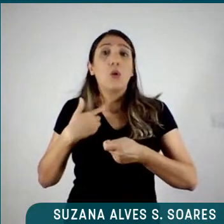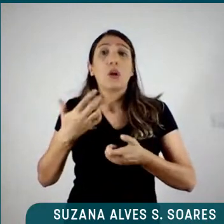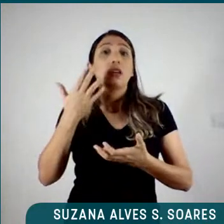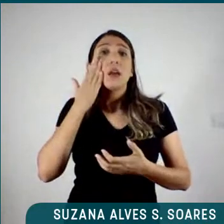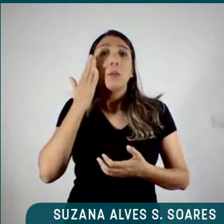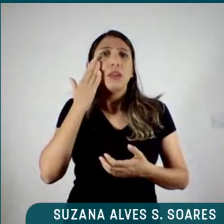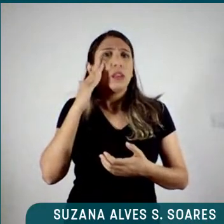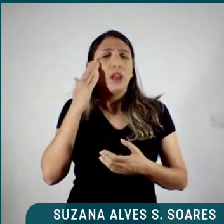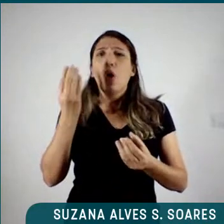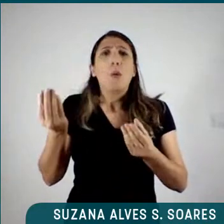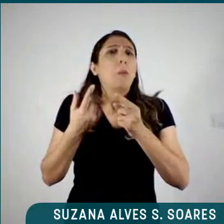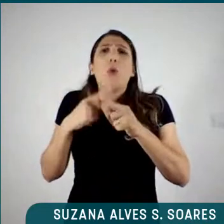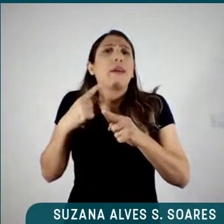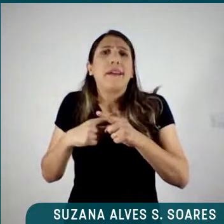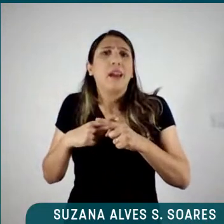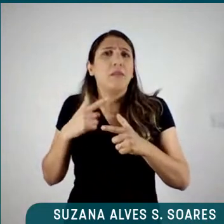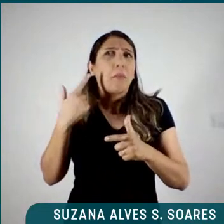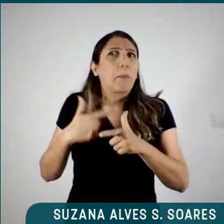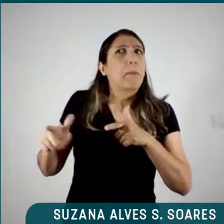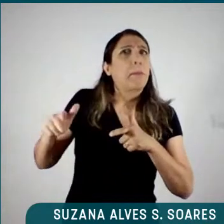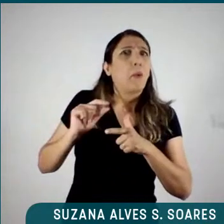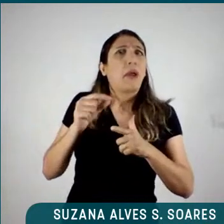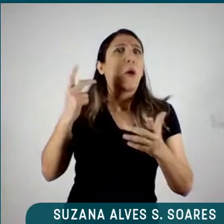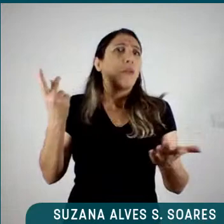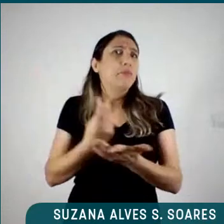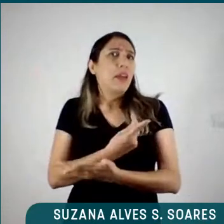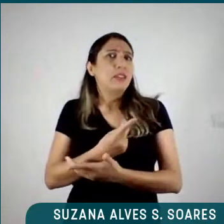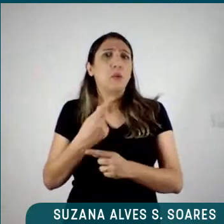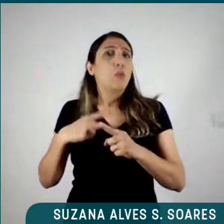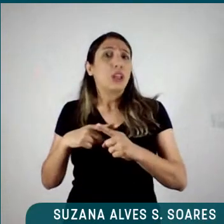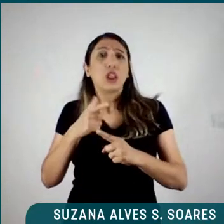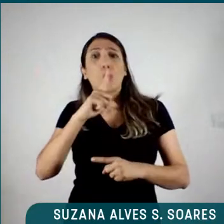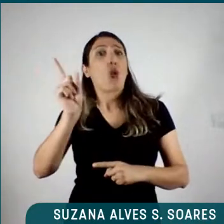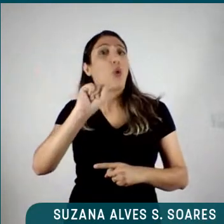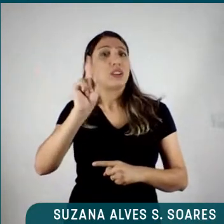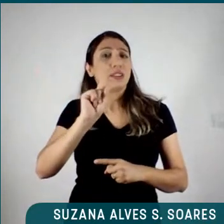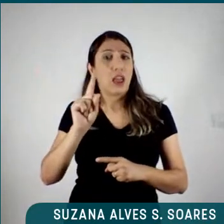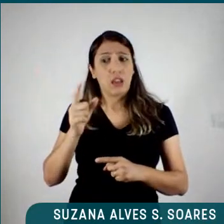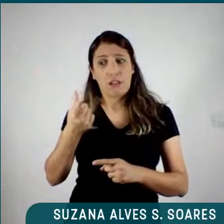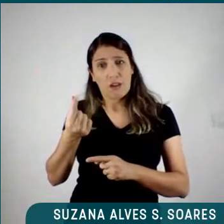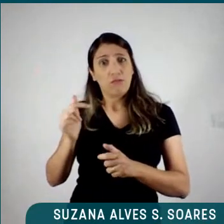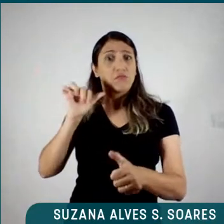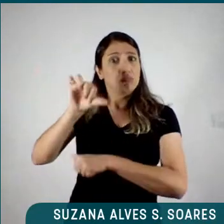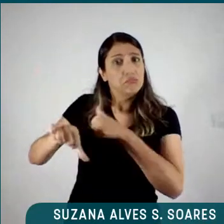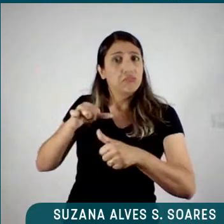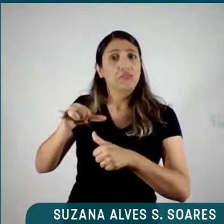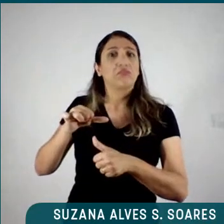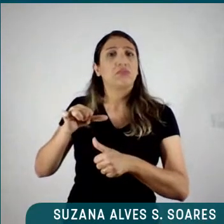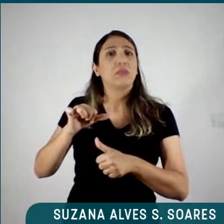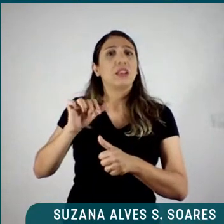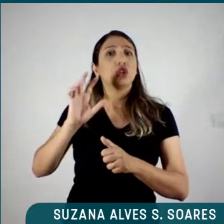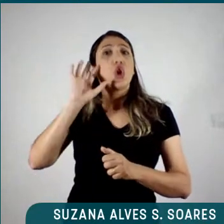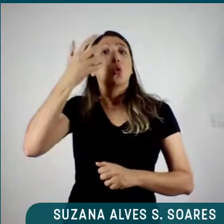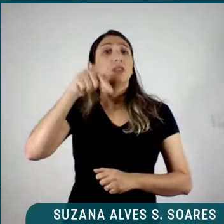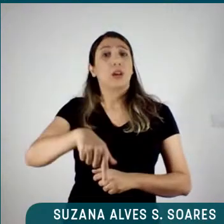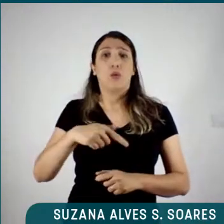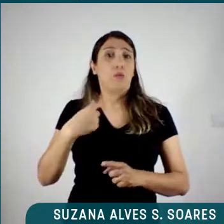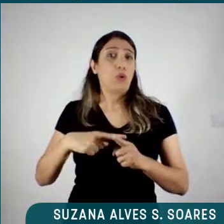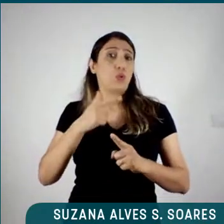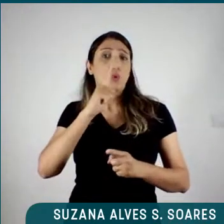é o were gargalo que a invested. gente tem para que isso, What is de the fato, se transforme em bottleneck solução. to